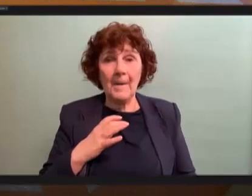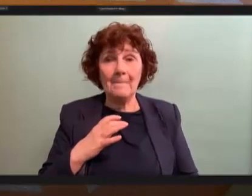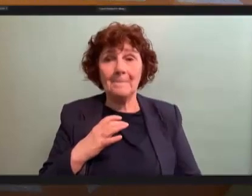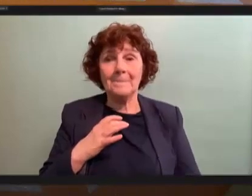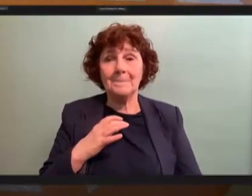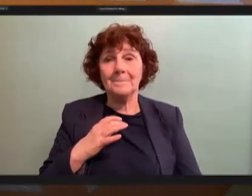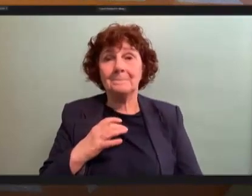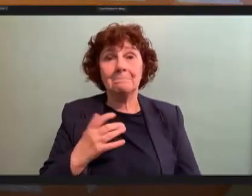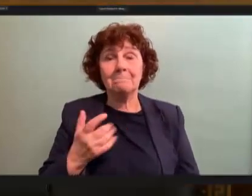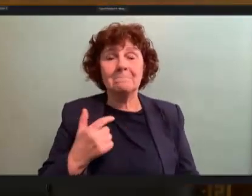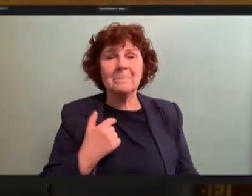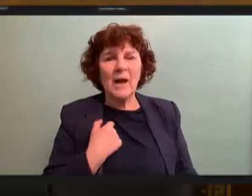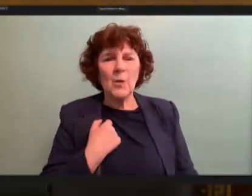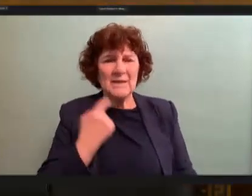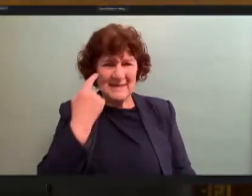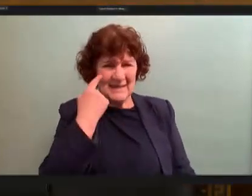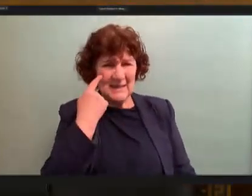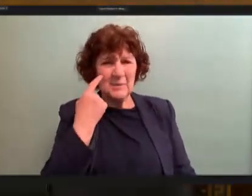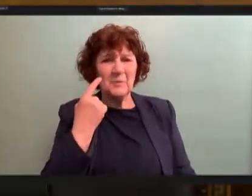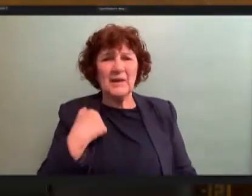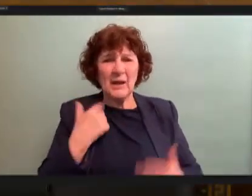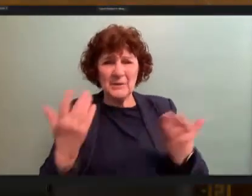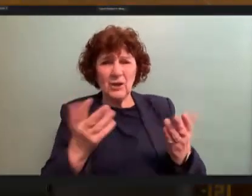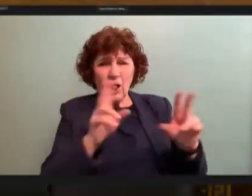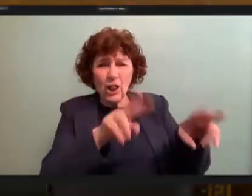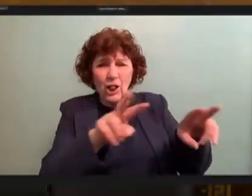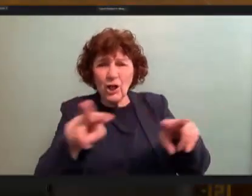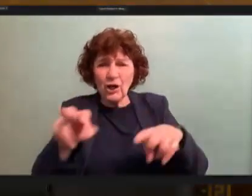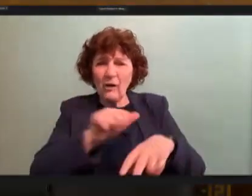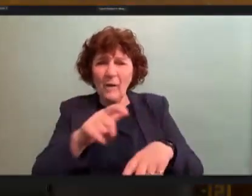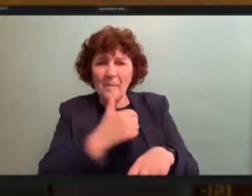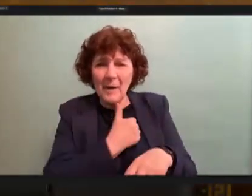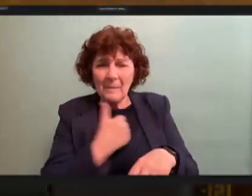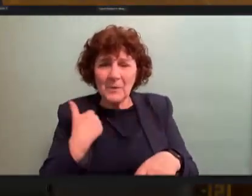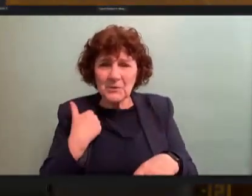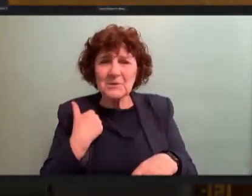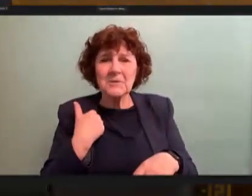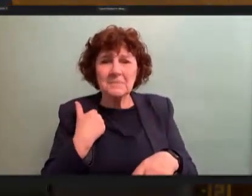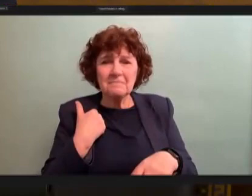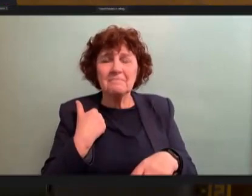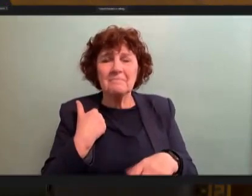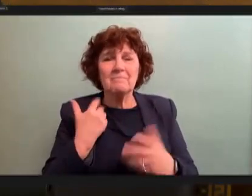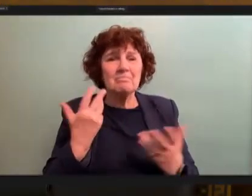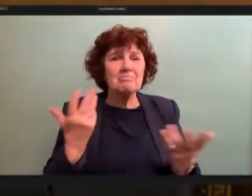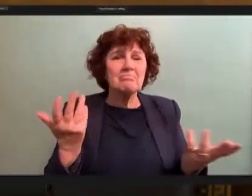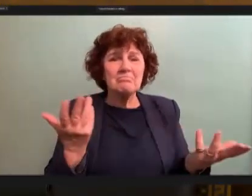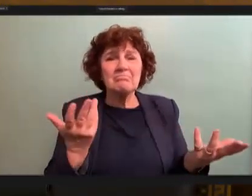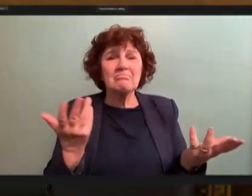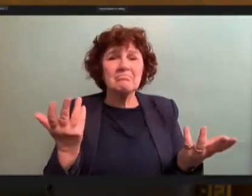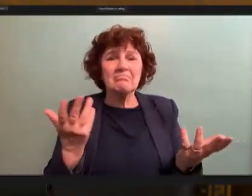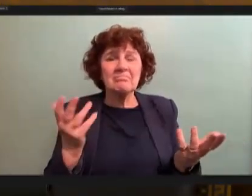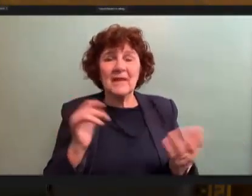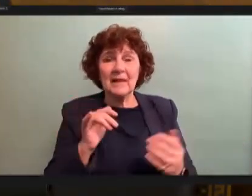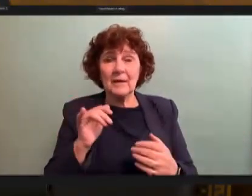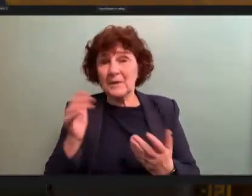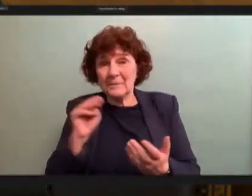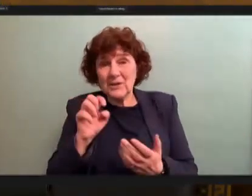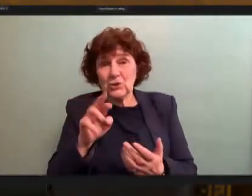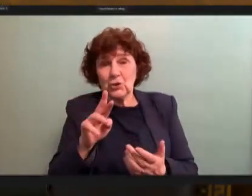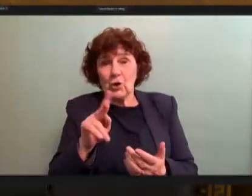I was thinking when I was here, looking at all the members, it just, as Mr. Krause and I go to